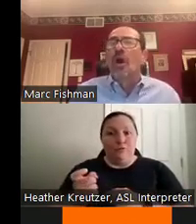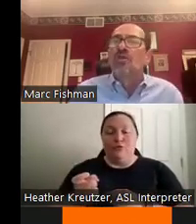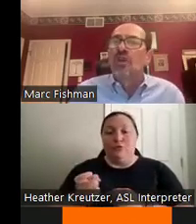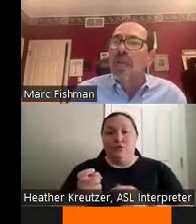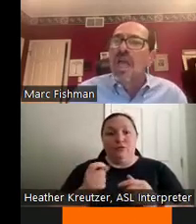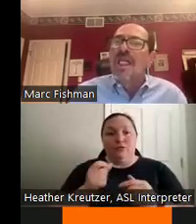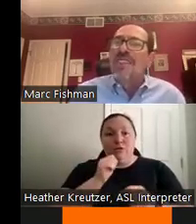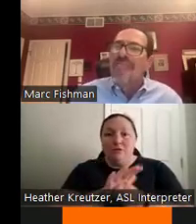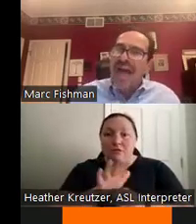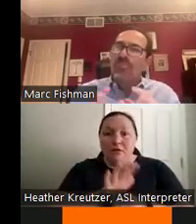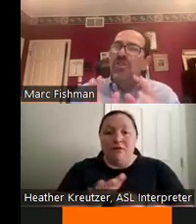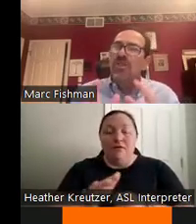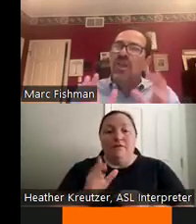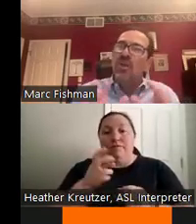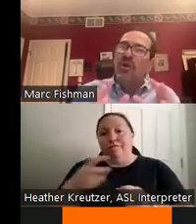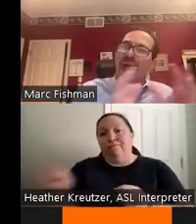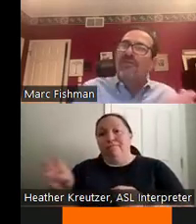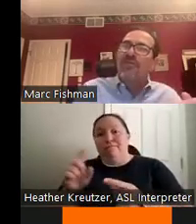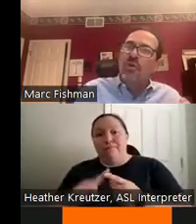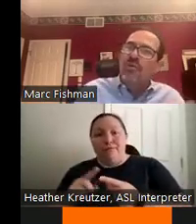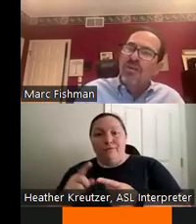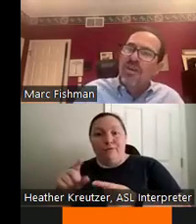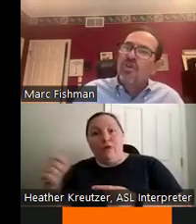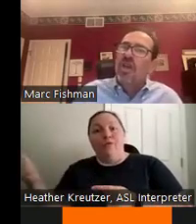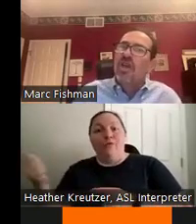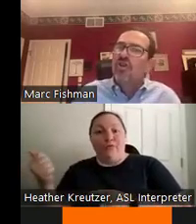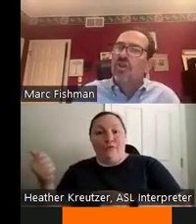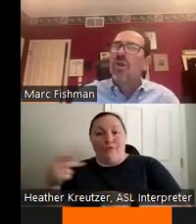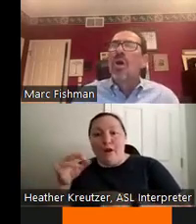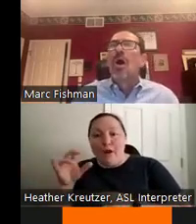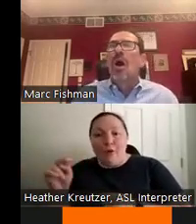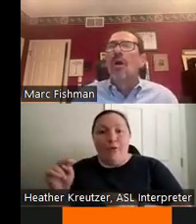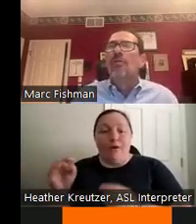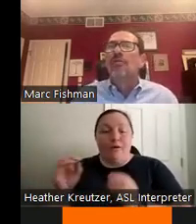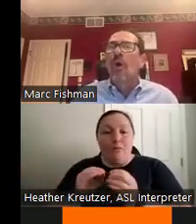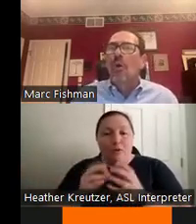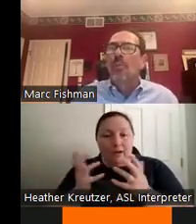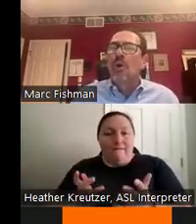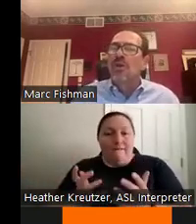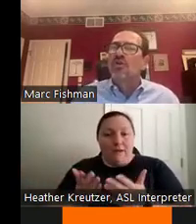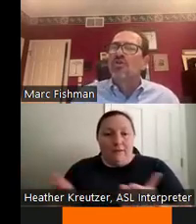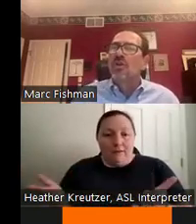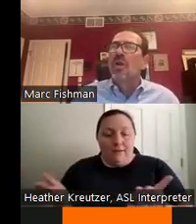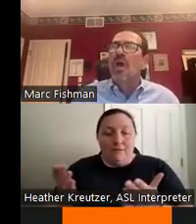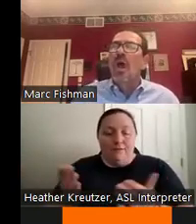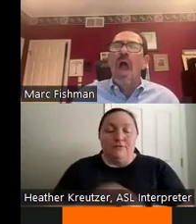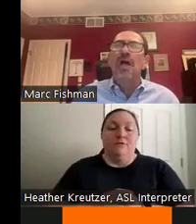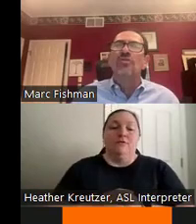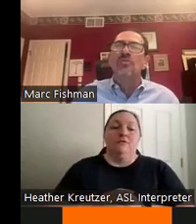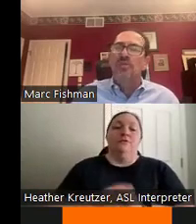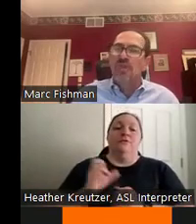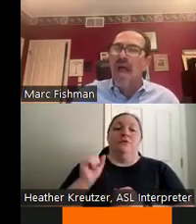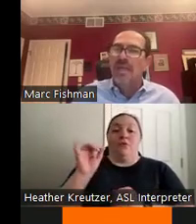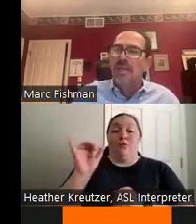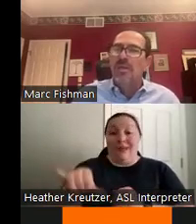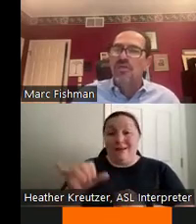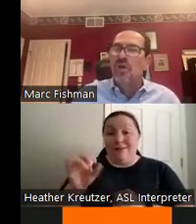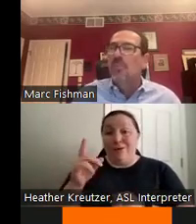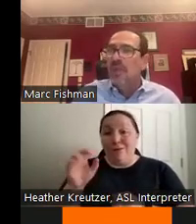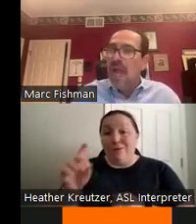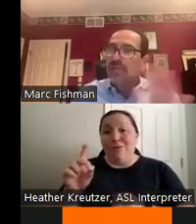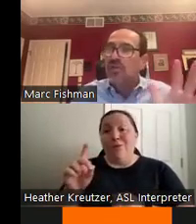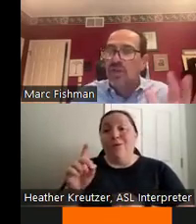fentanyl. Largely, that particular avenue of initiation of opioid addiction has